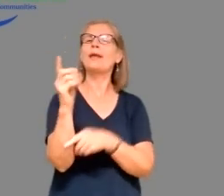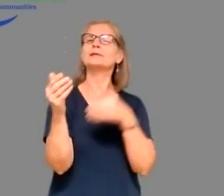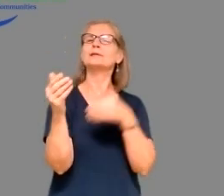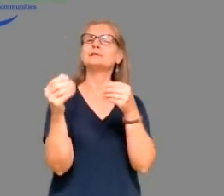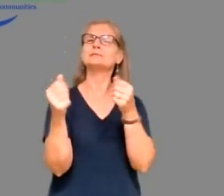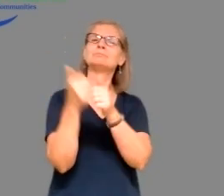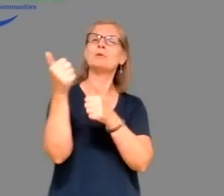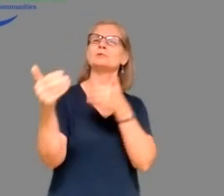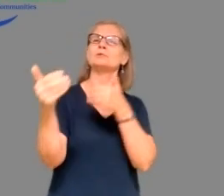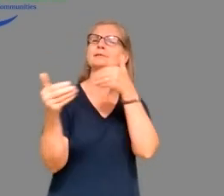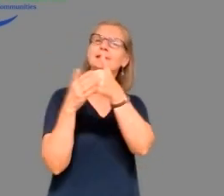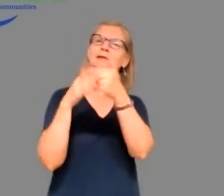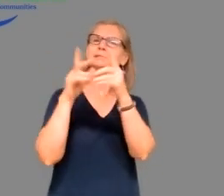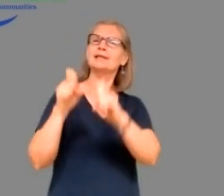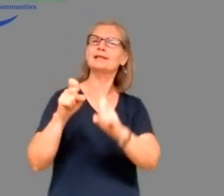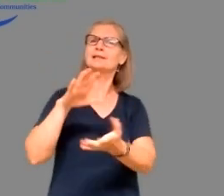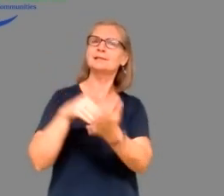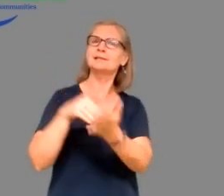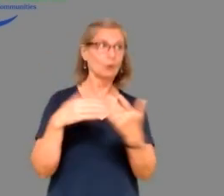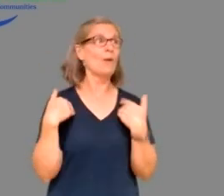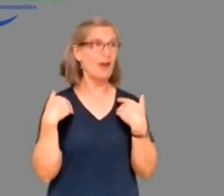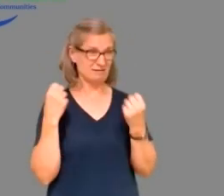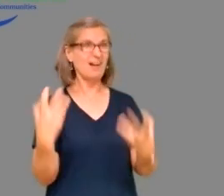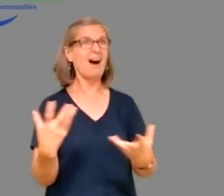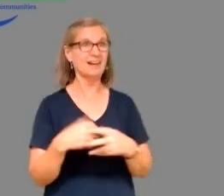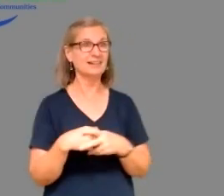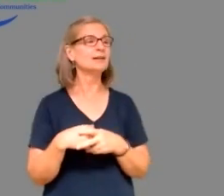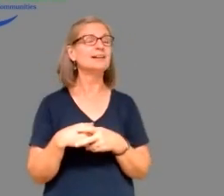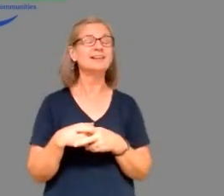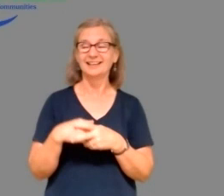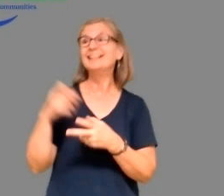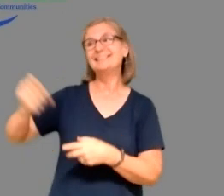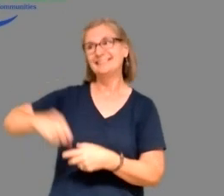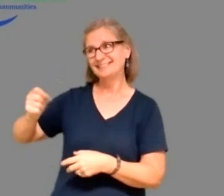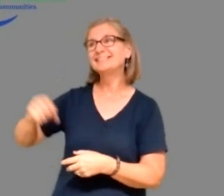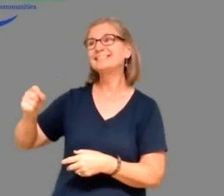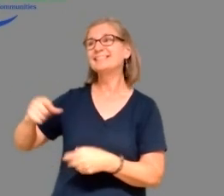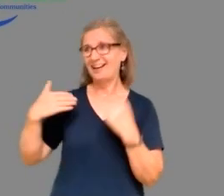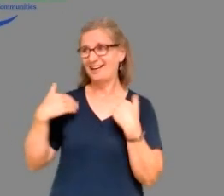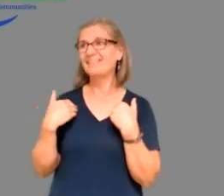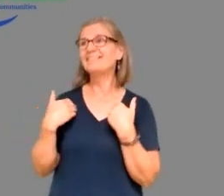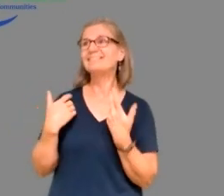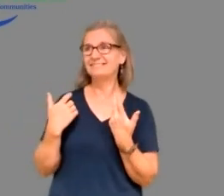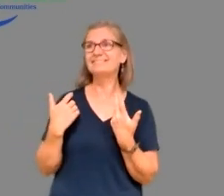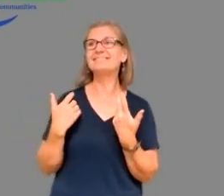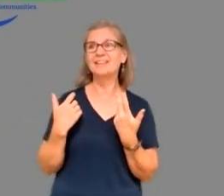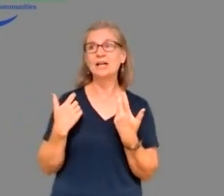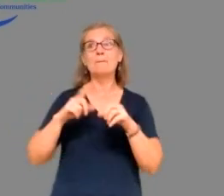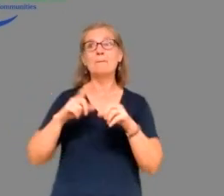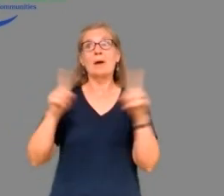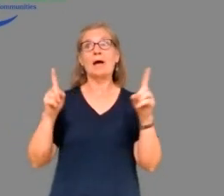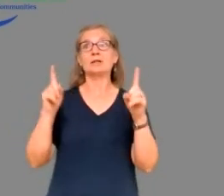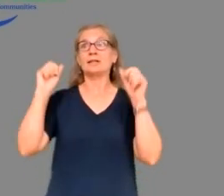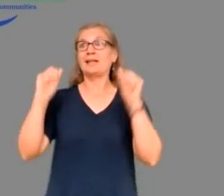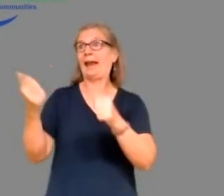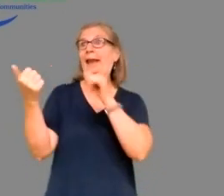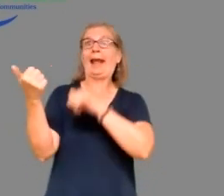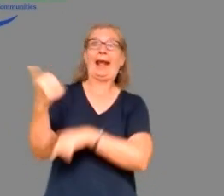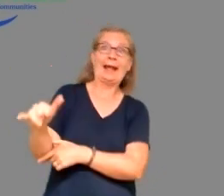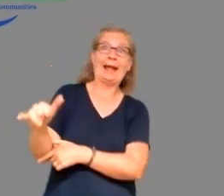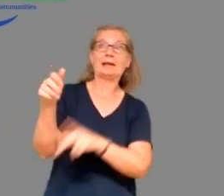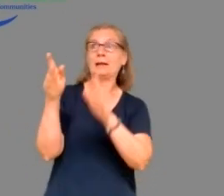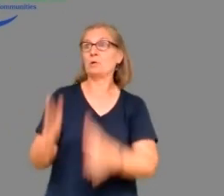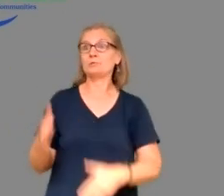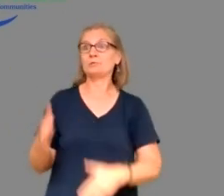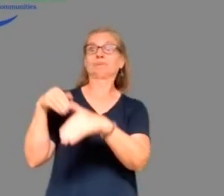And so there's a lot of them. there is a lot of them. Whether or not anybody will just be able to utilize the closest one to them